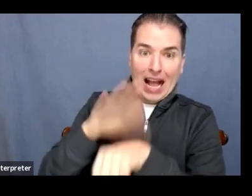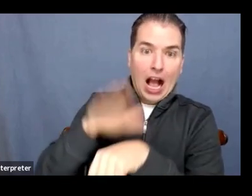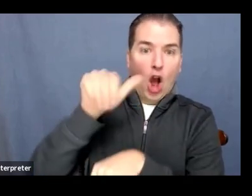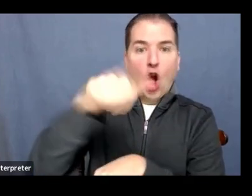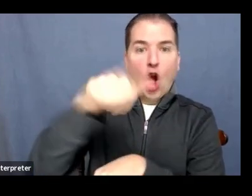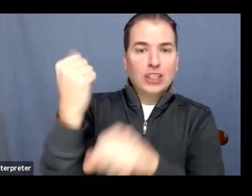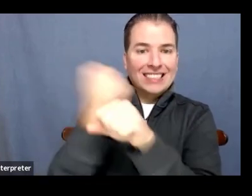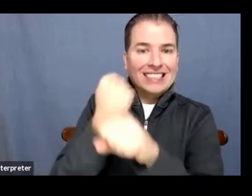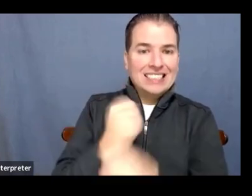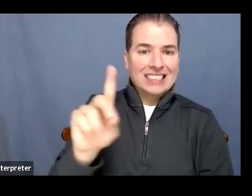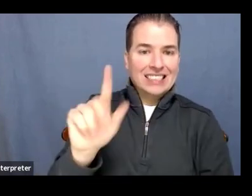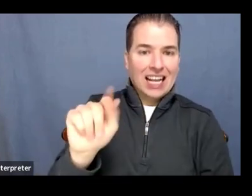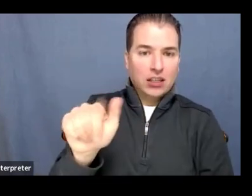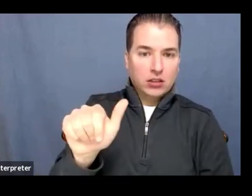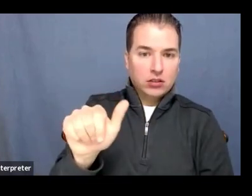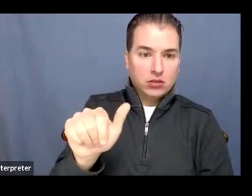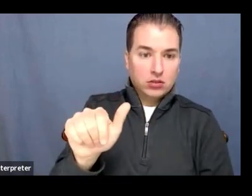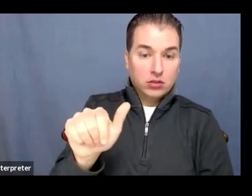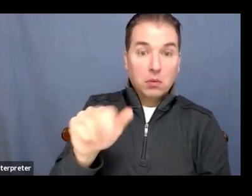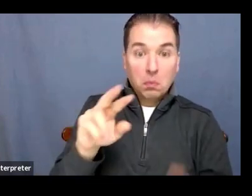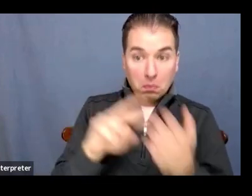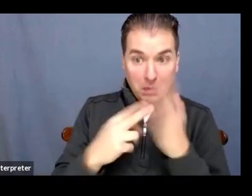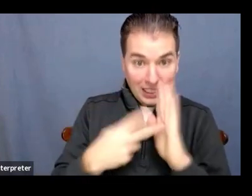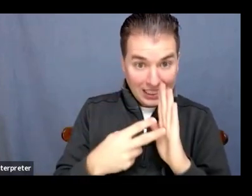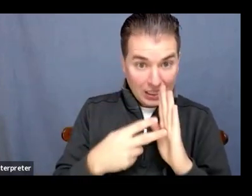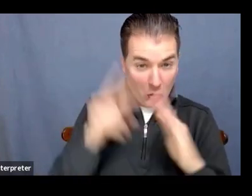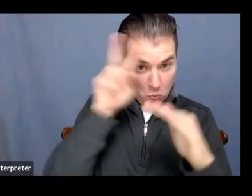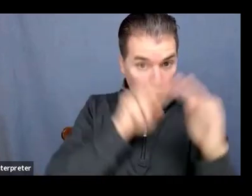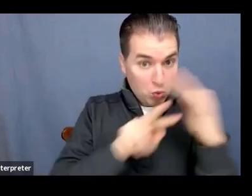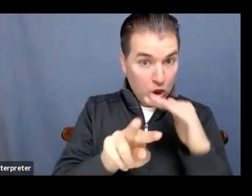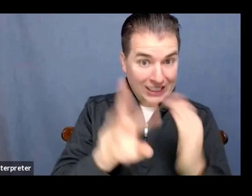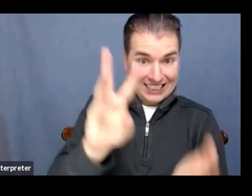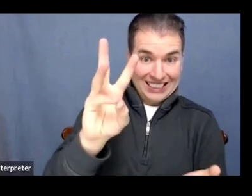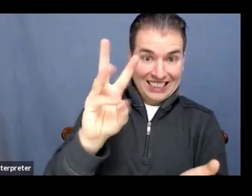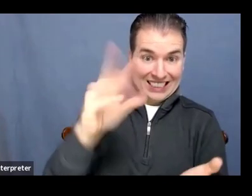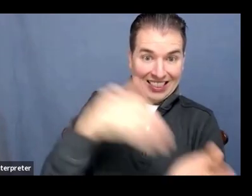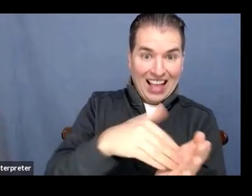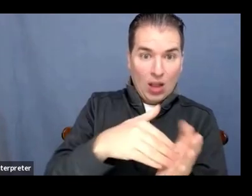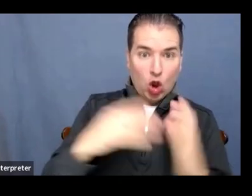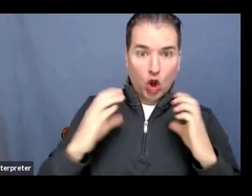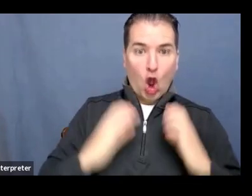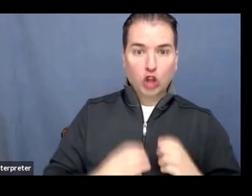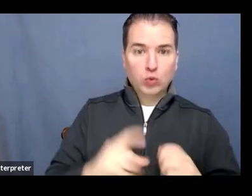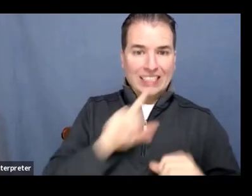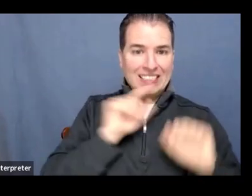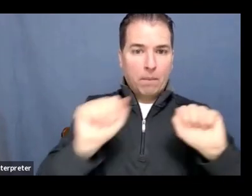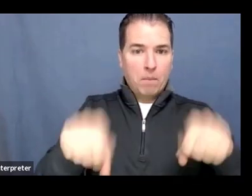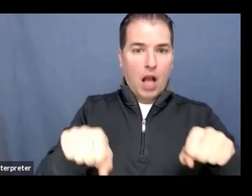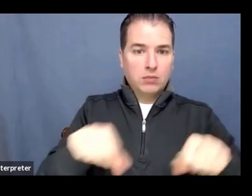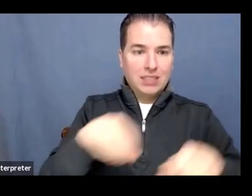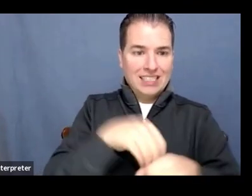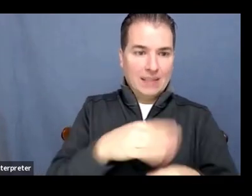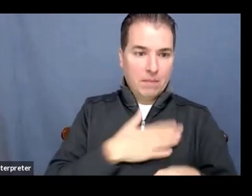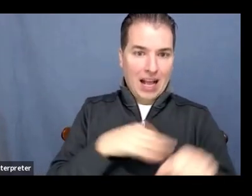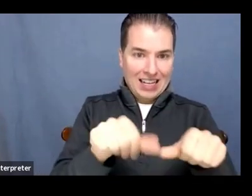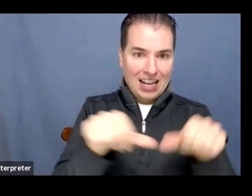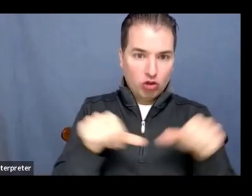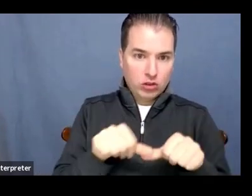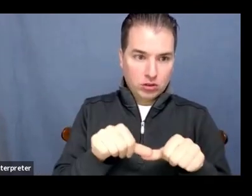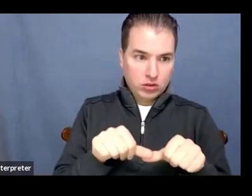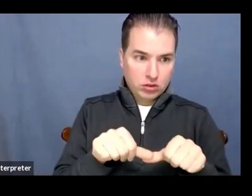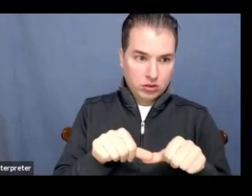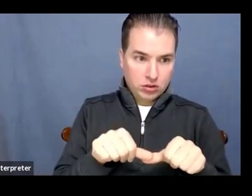the 40,000 gives me 6,000 clients, 6,000 customers. Okay. So if I